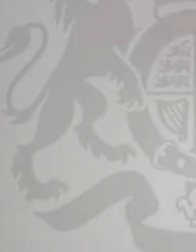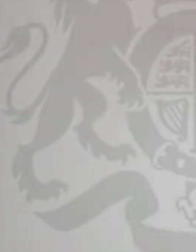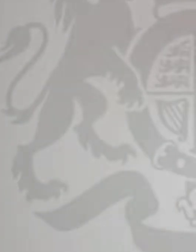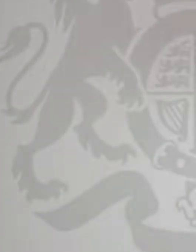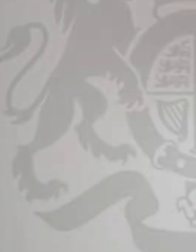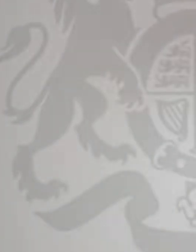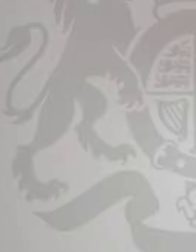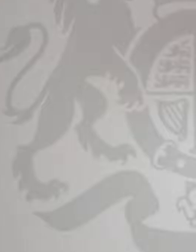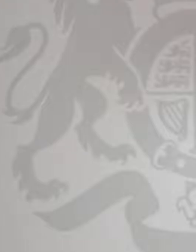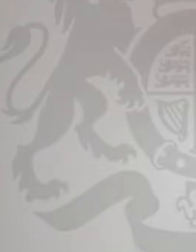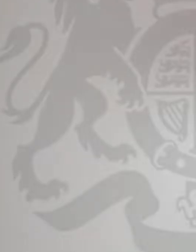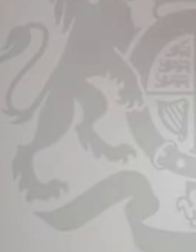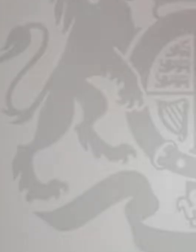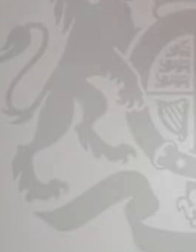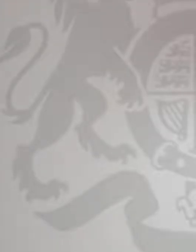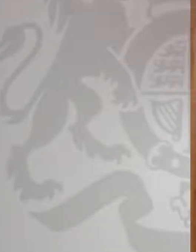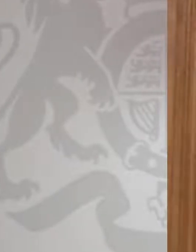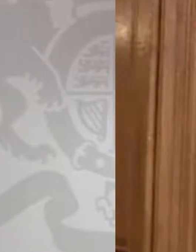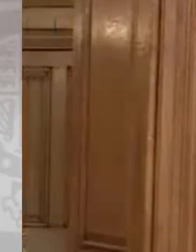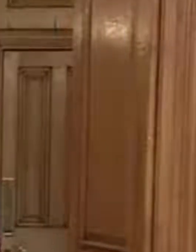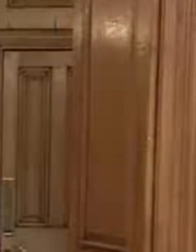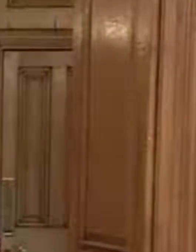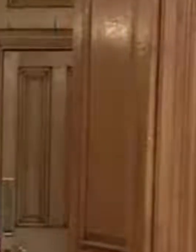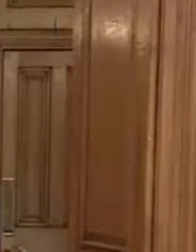I wonder when the broadcast finishes.